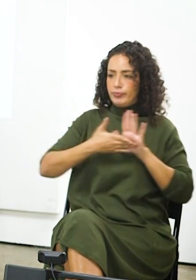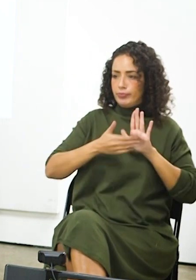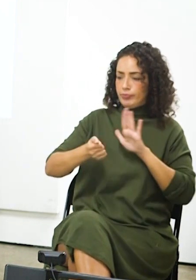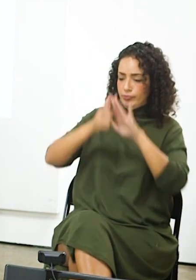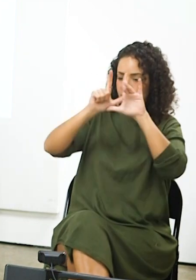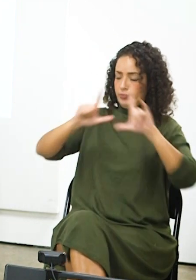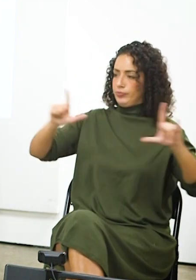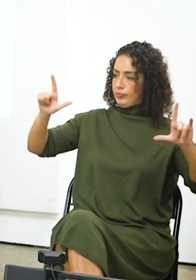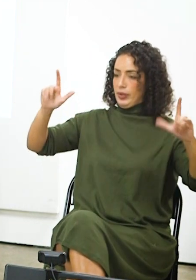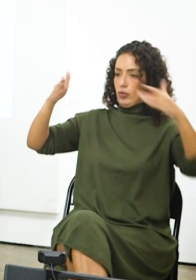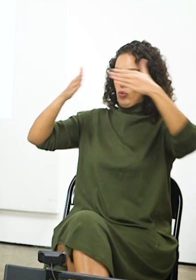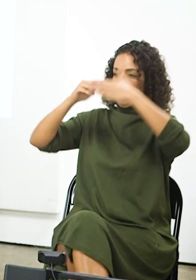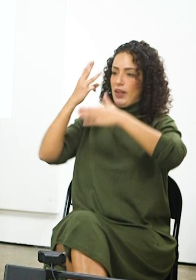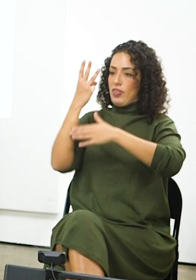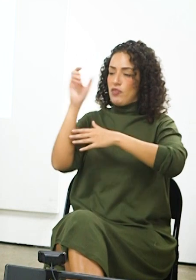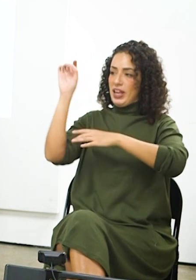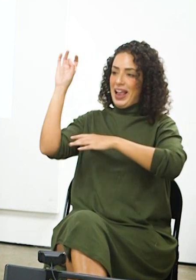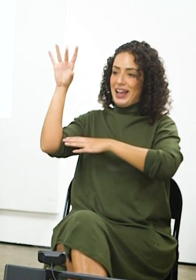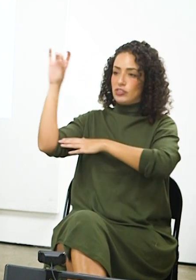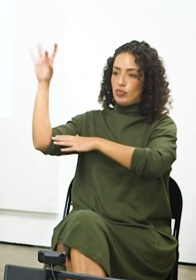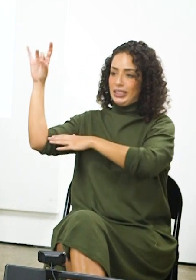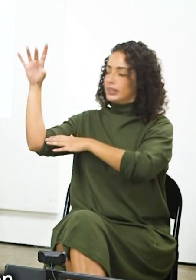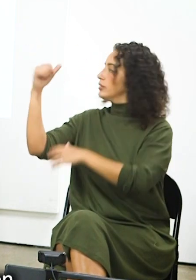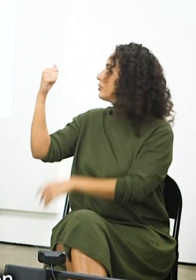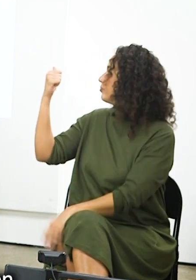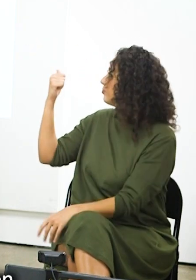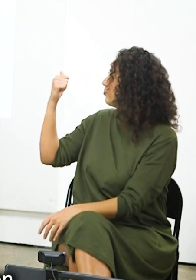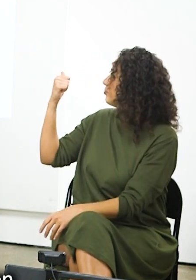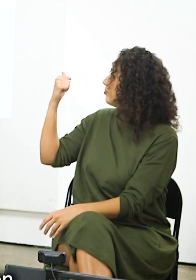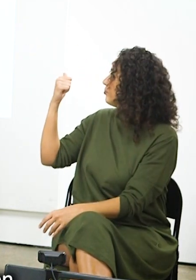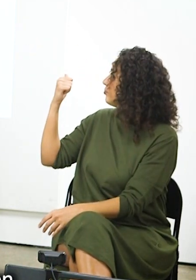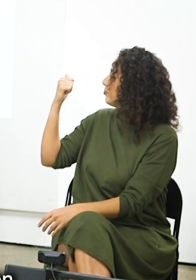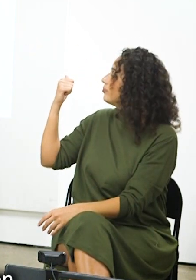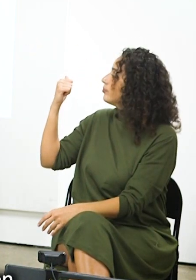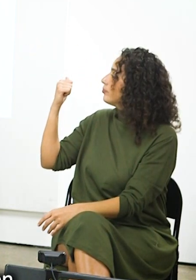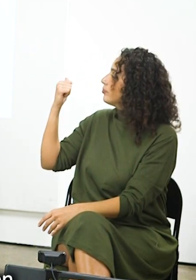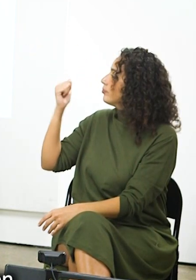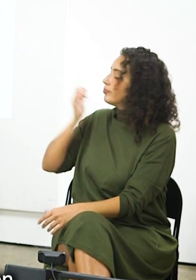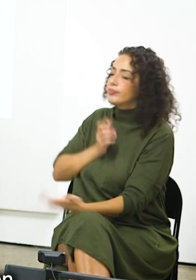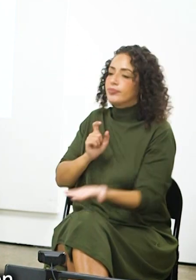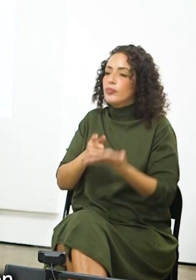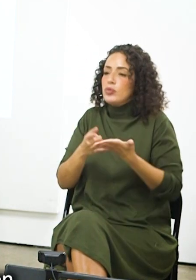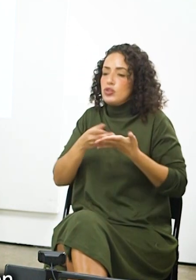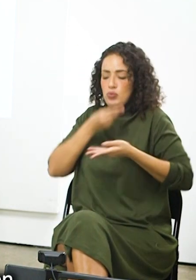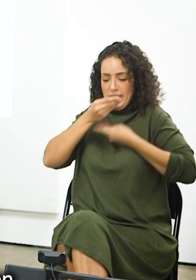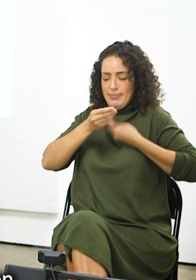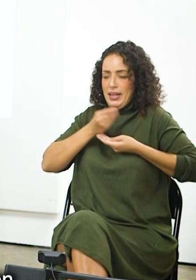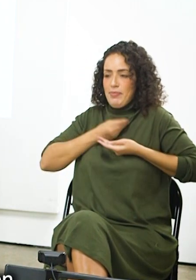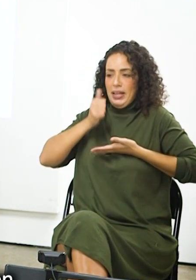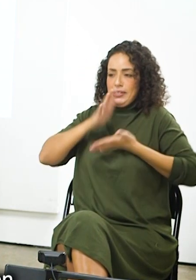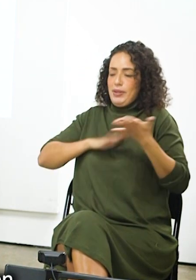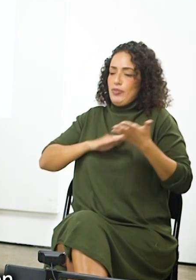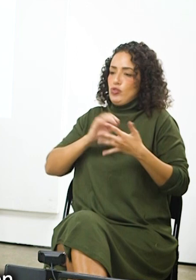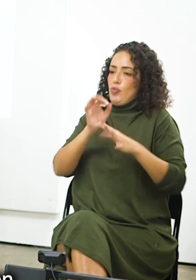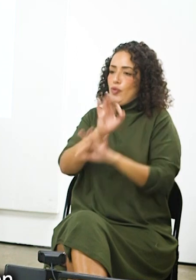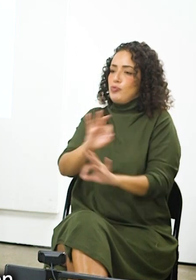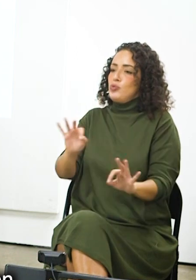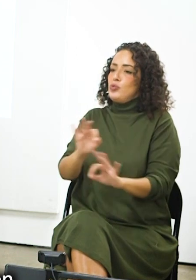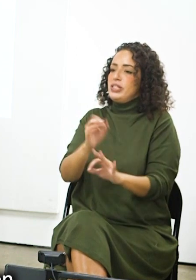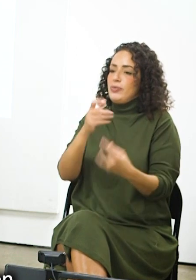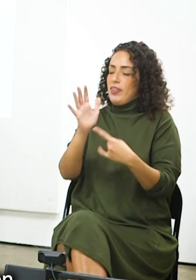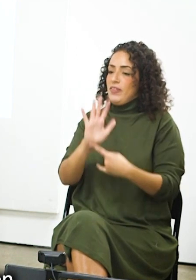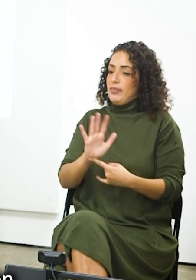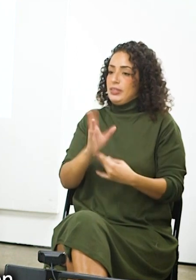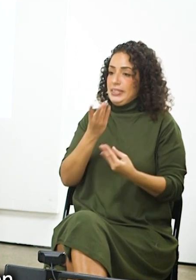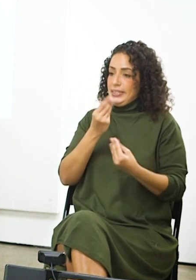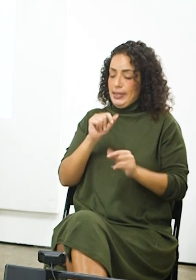3 asterisks in here. So I wanted to share my experience with music experience on the films. Some of the